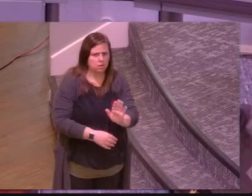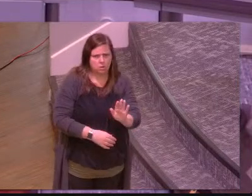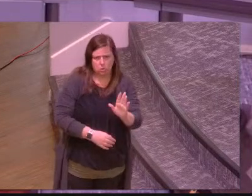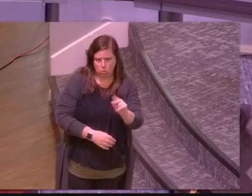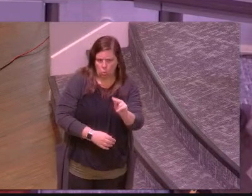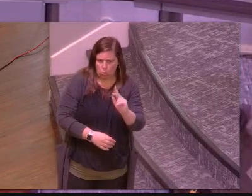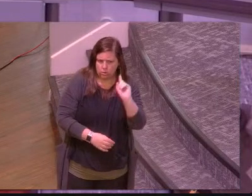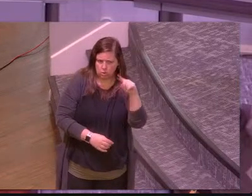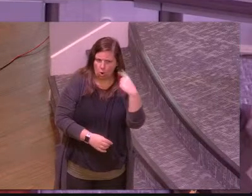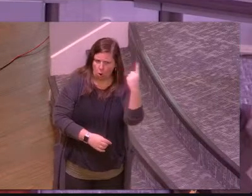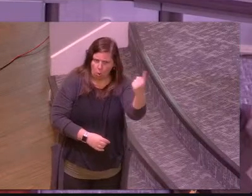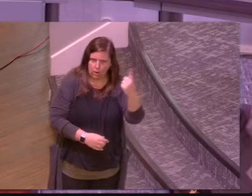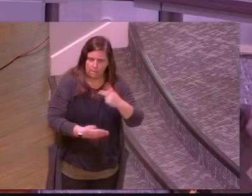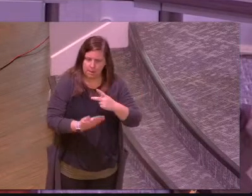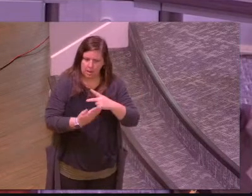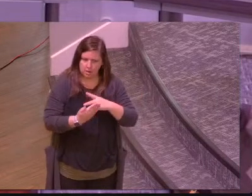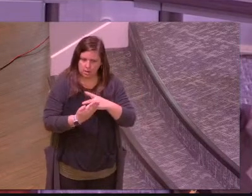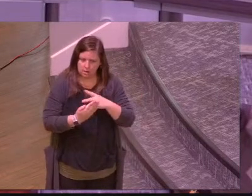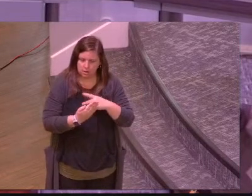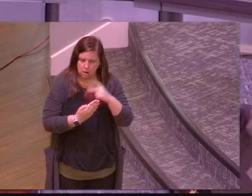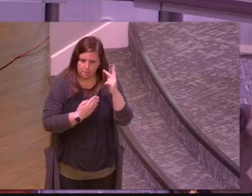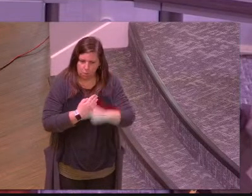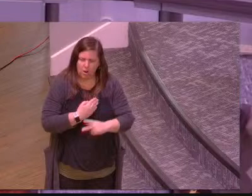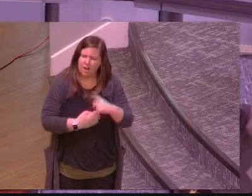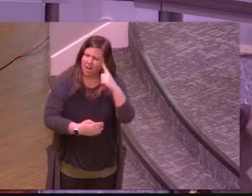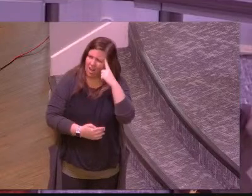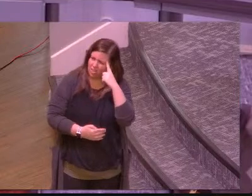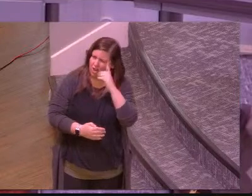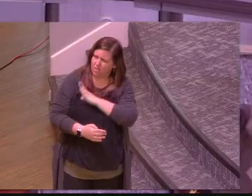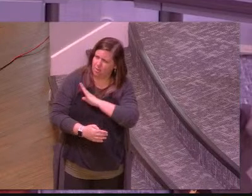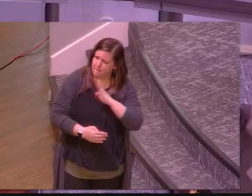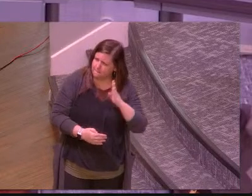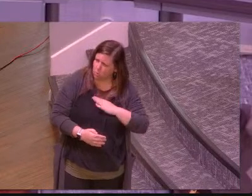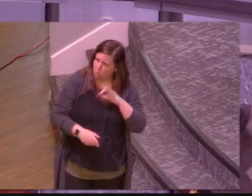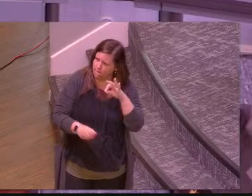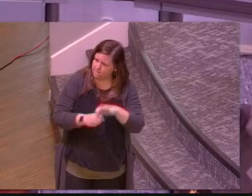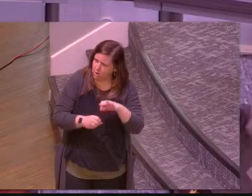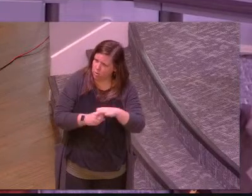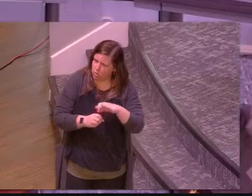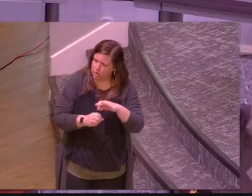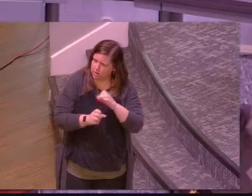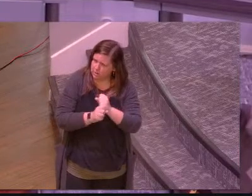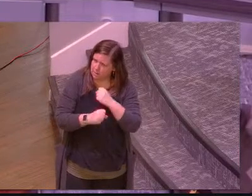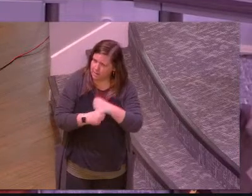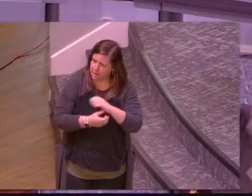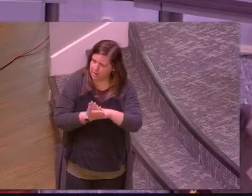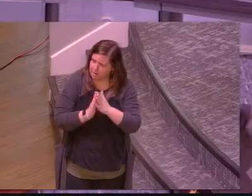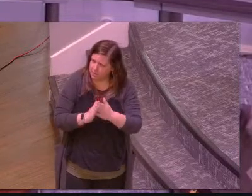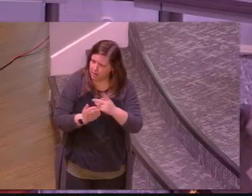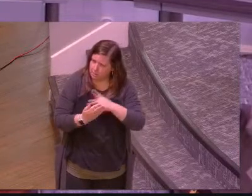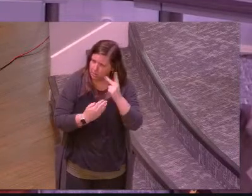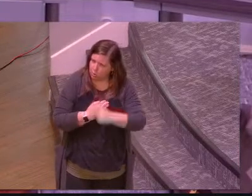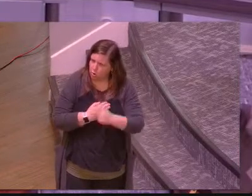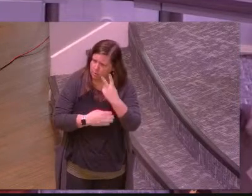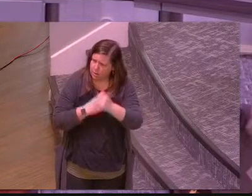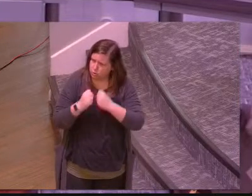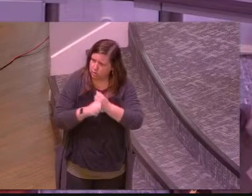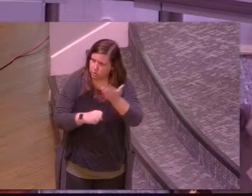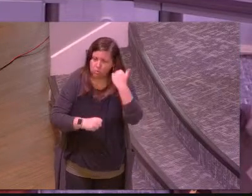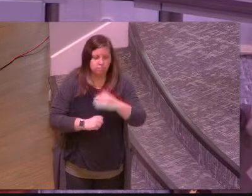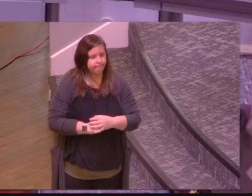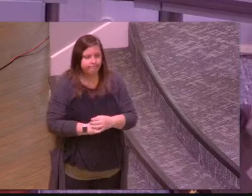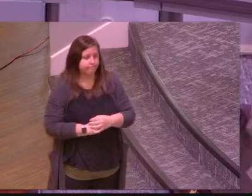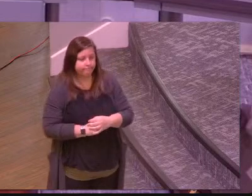I thought the board took a vote to make it a program about 2 years ago. Career Academy has always